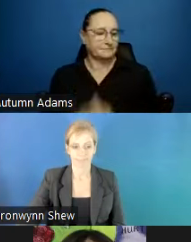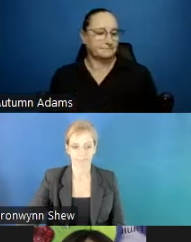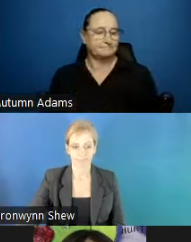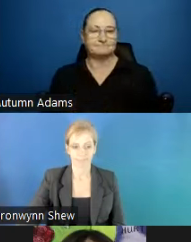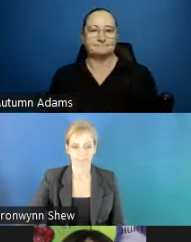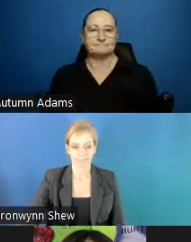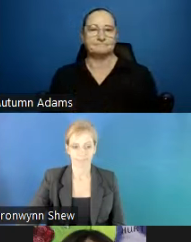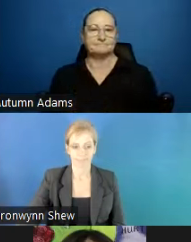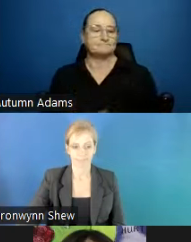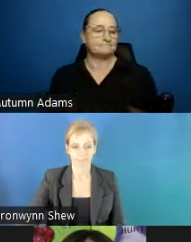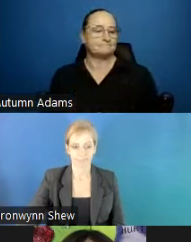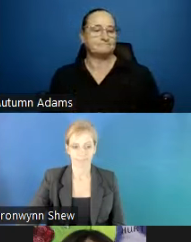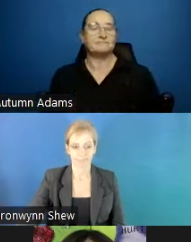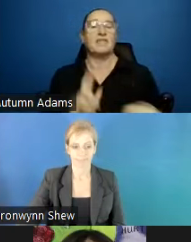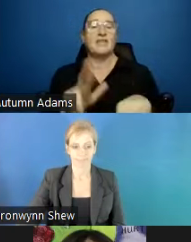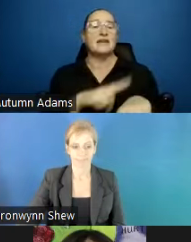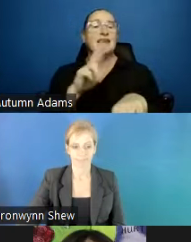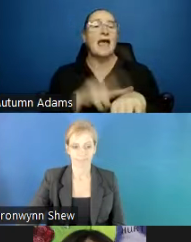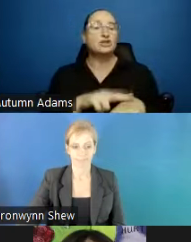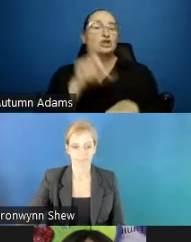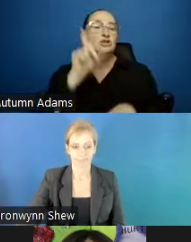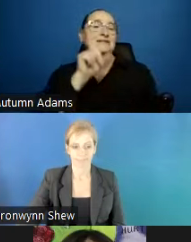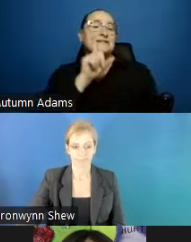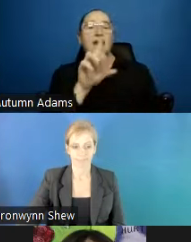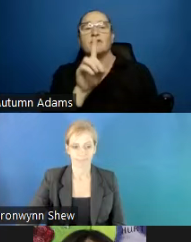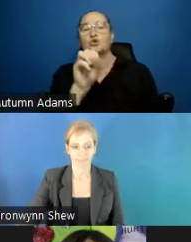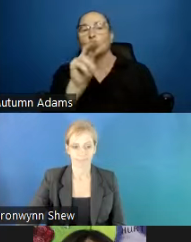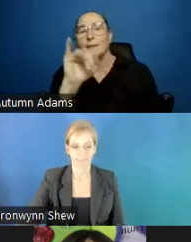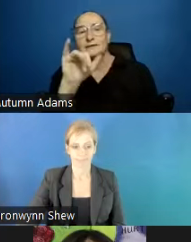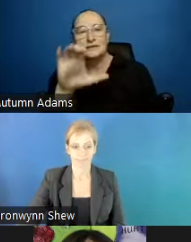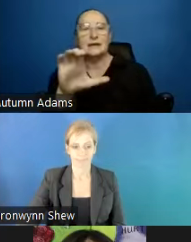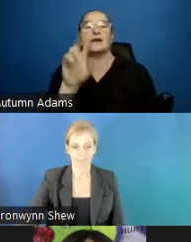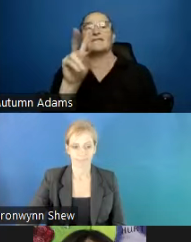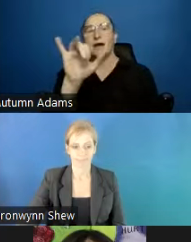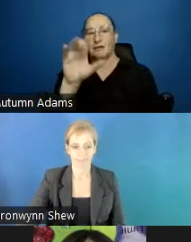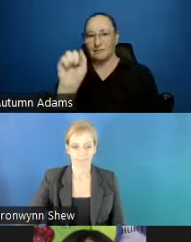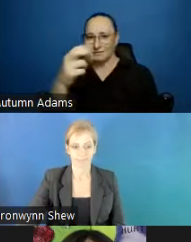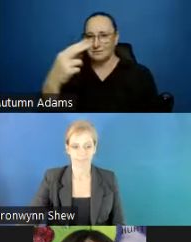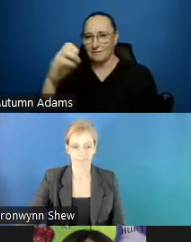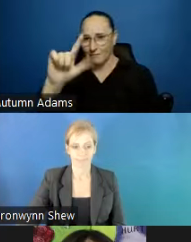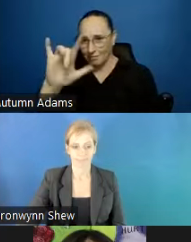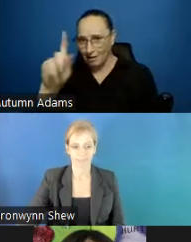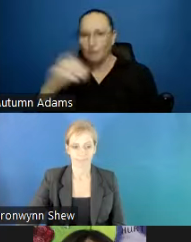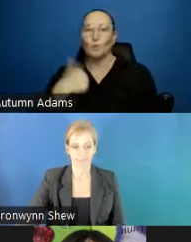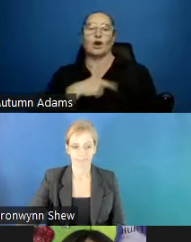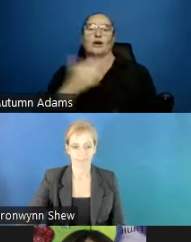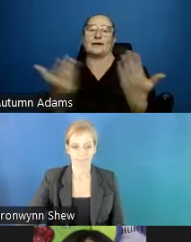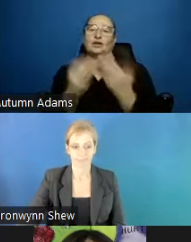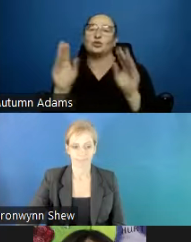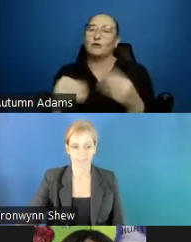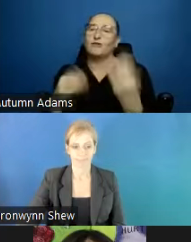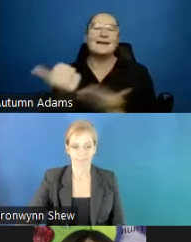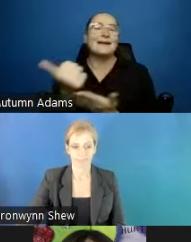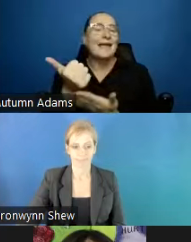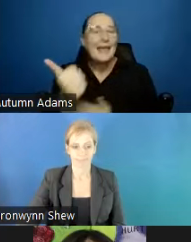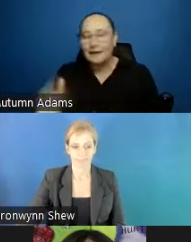The National Deaf Domestic Violence Hotline is something that is why we're here. We are here to provide services for any who may need